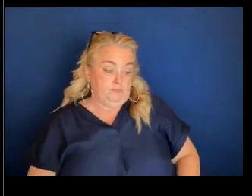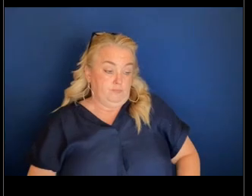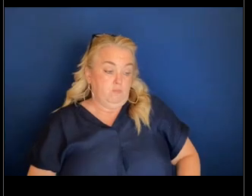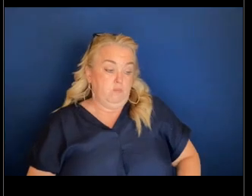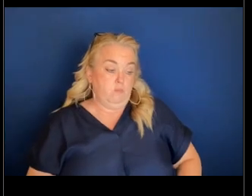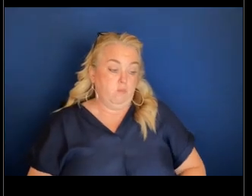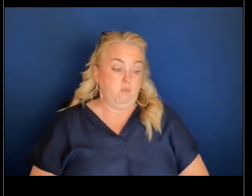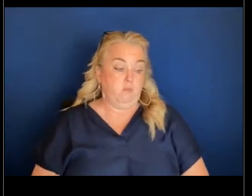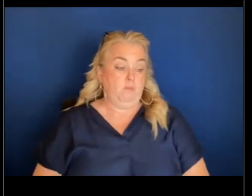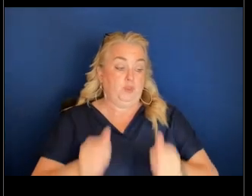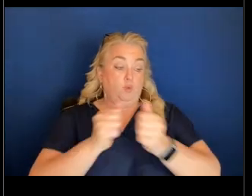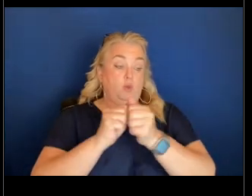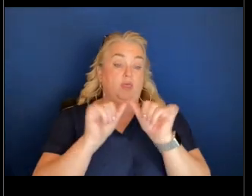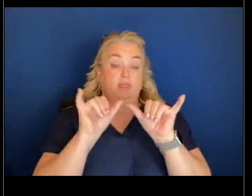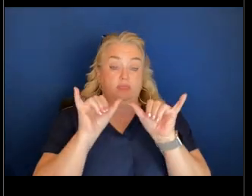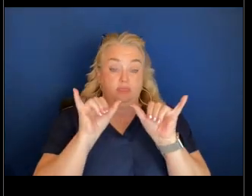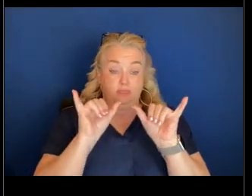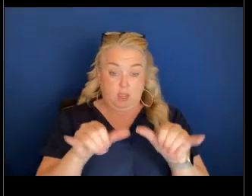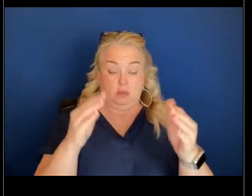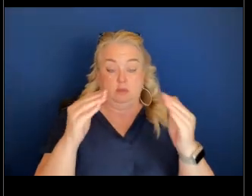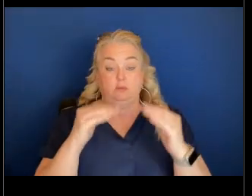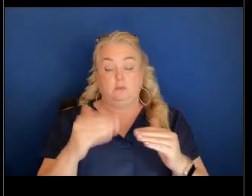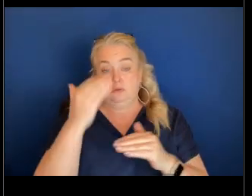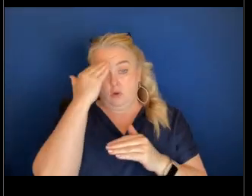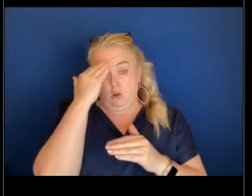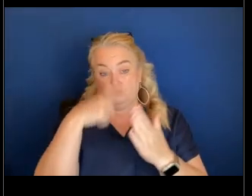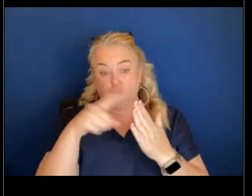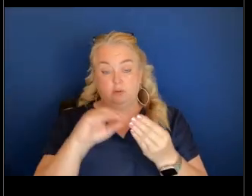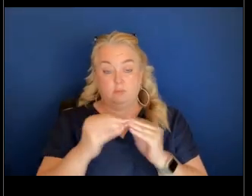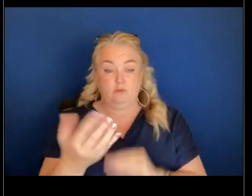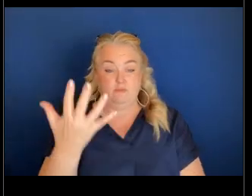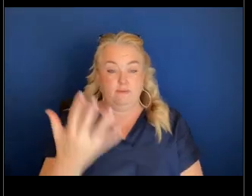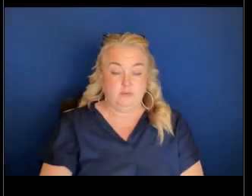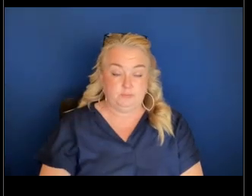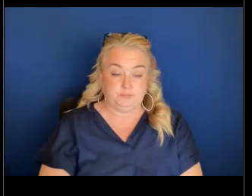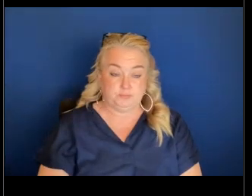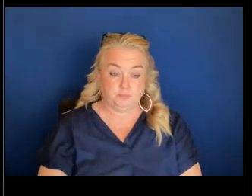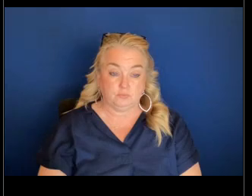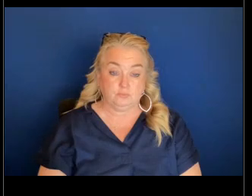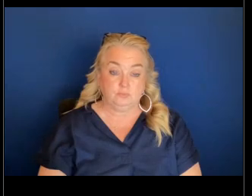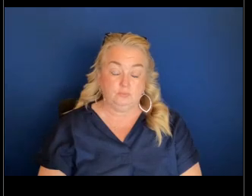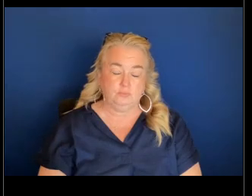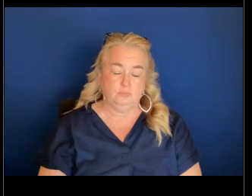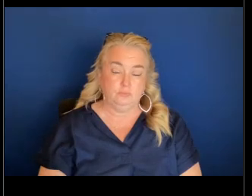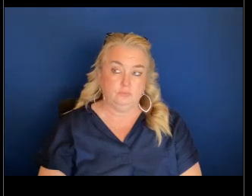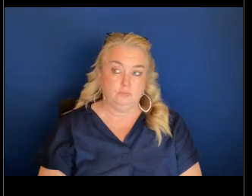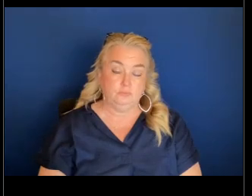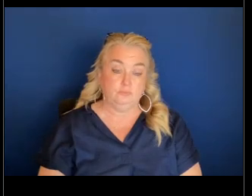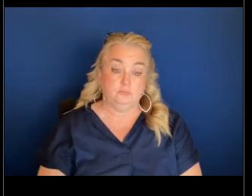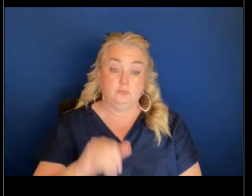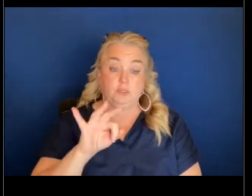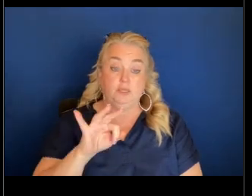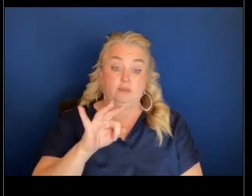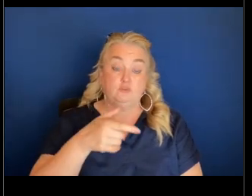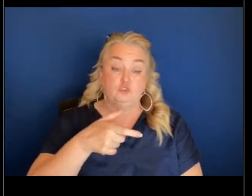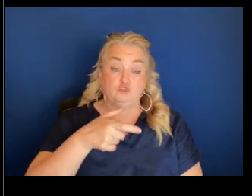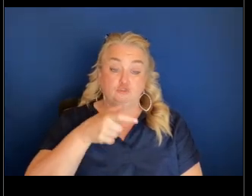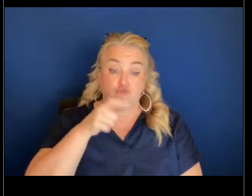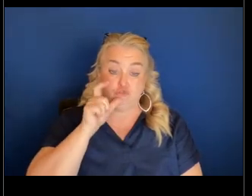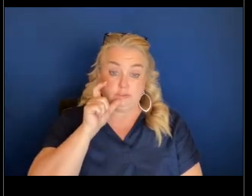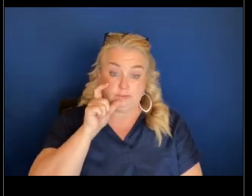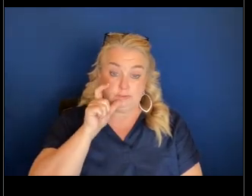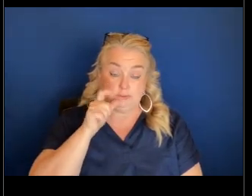And with that, brings us to knowledge check 5, which reads, if drinking